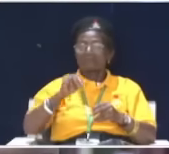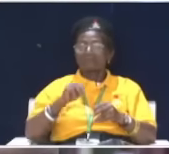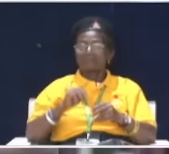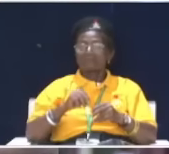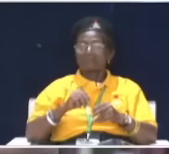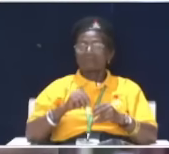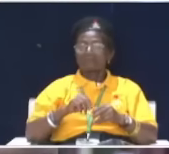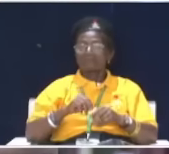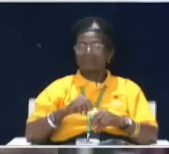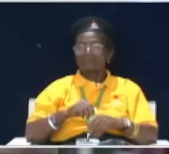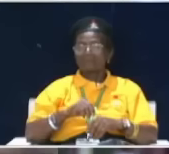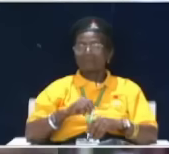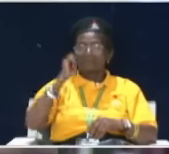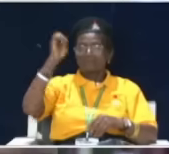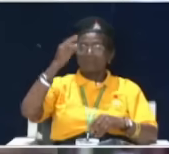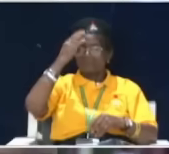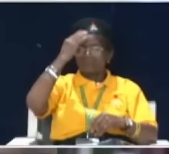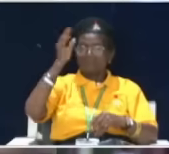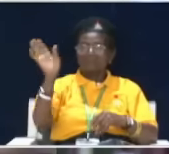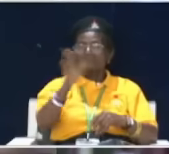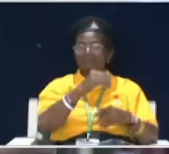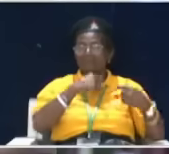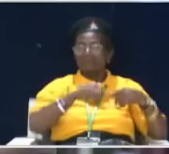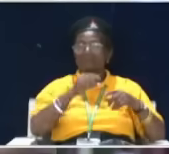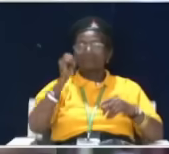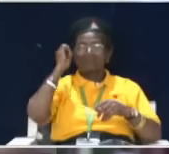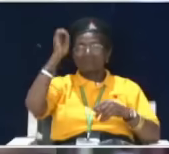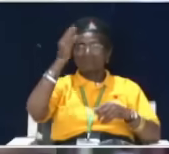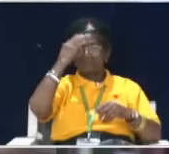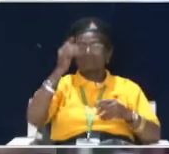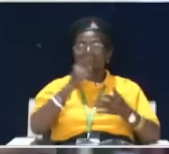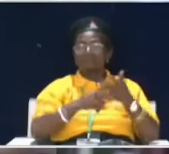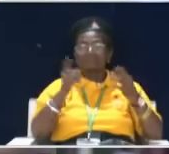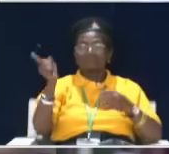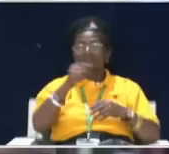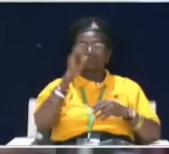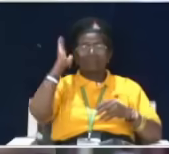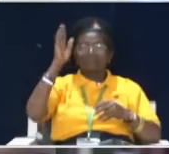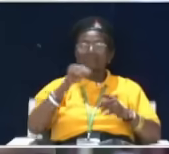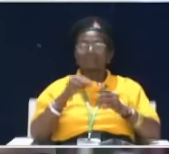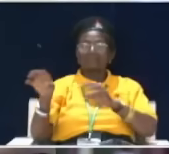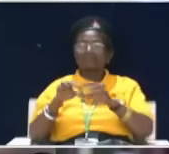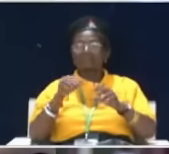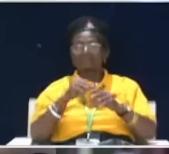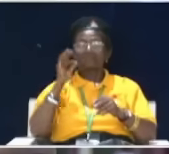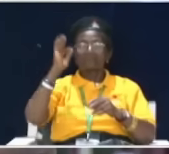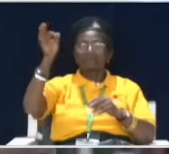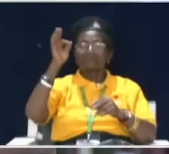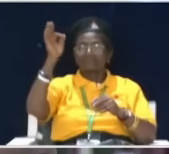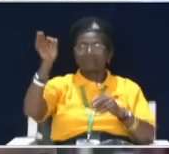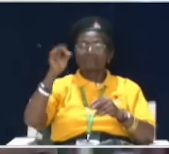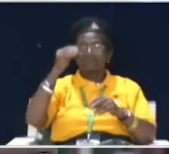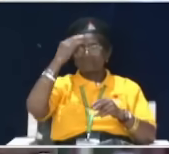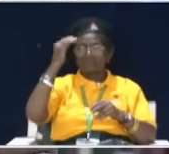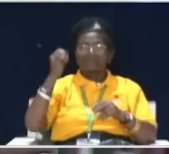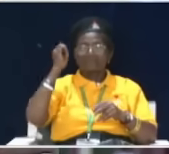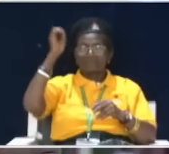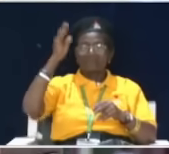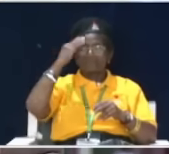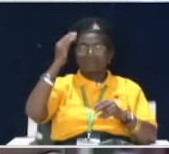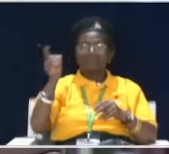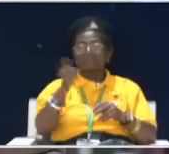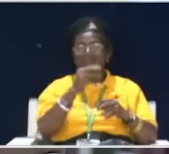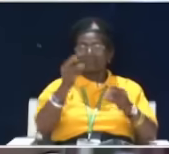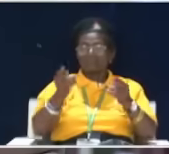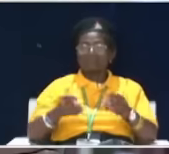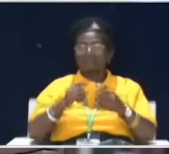He knows your heart. O mo okan re. He knows what you will do in the future. O mo nti wa se lojo ola. He knows you want to serve him. O